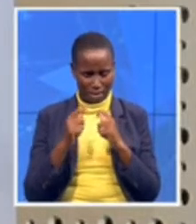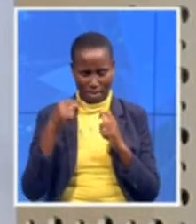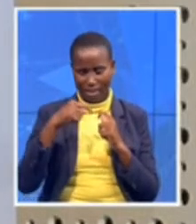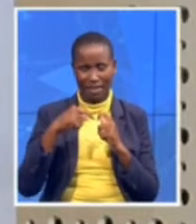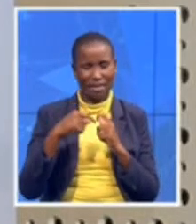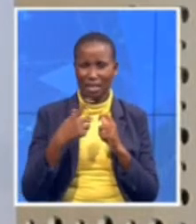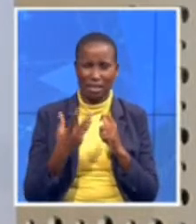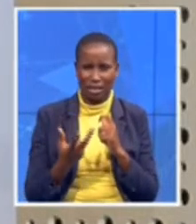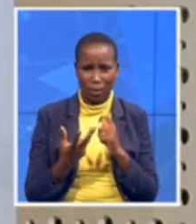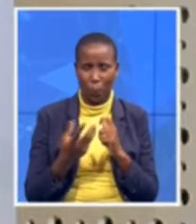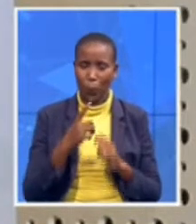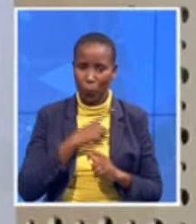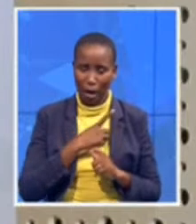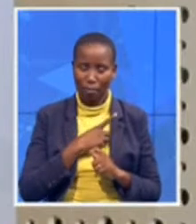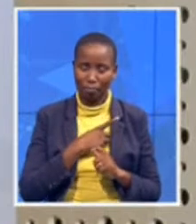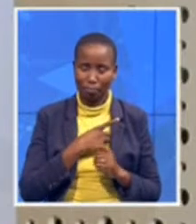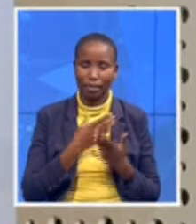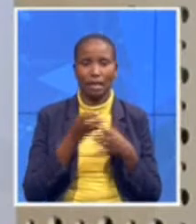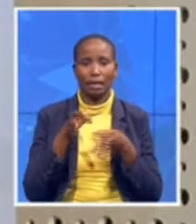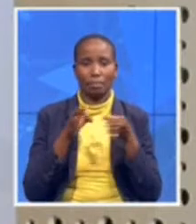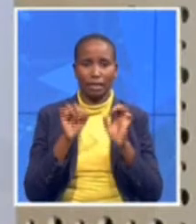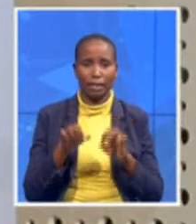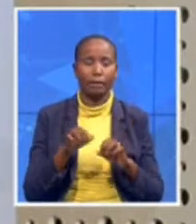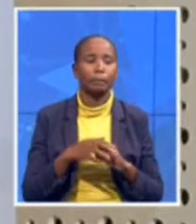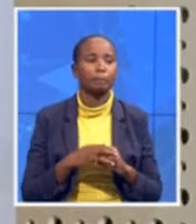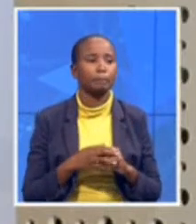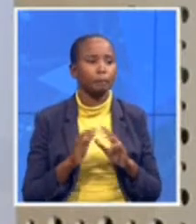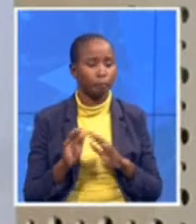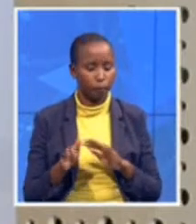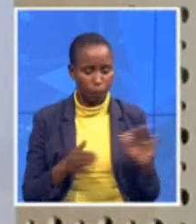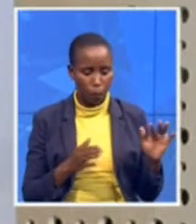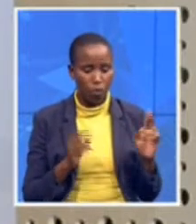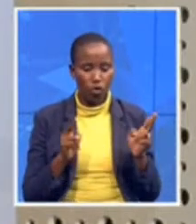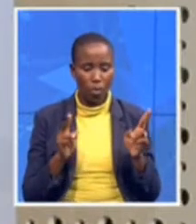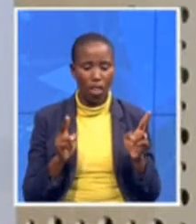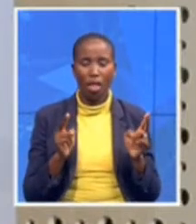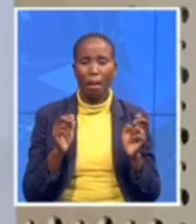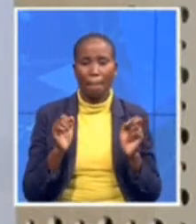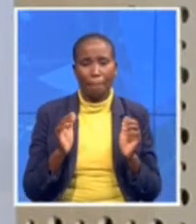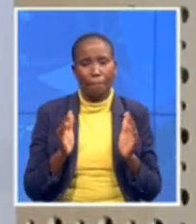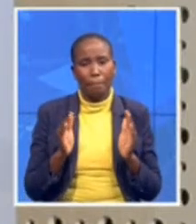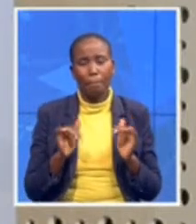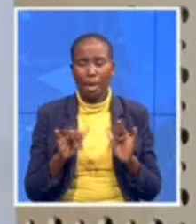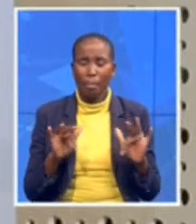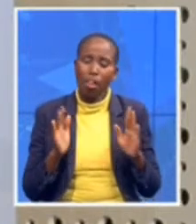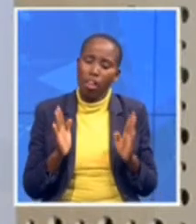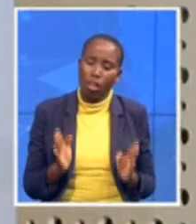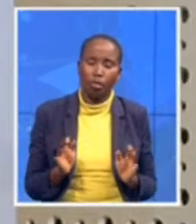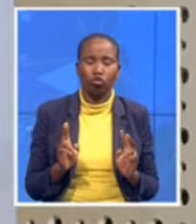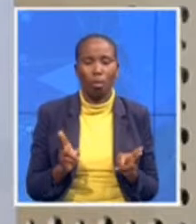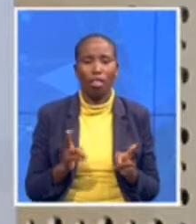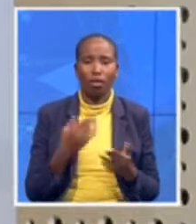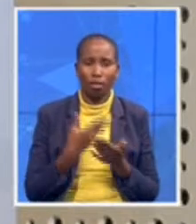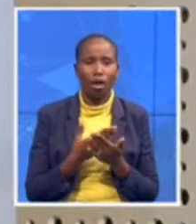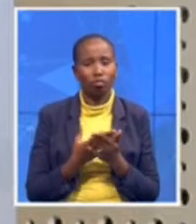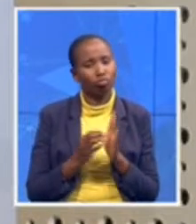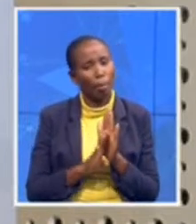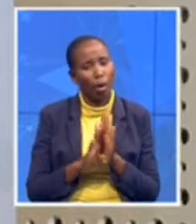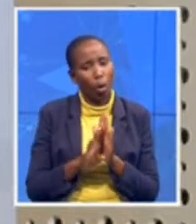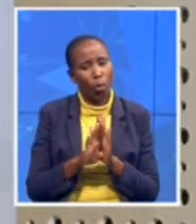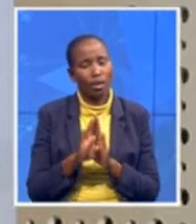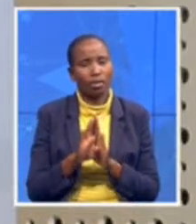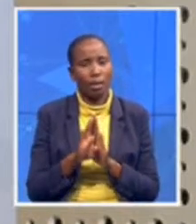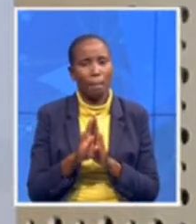As human beings, we are built for progress. It is in our DNA to strive for bigger and better as we